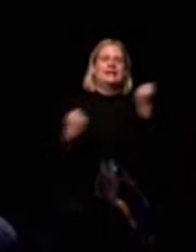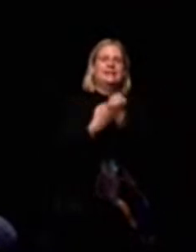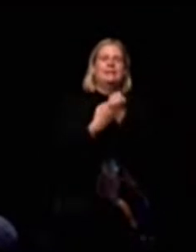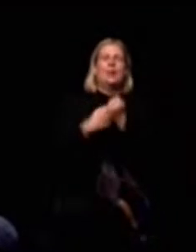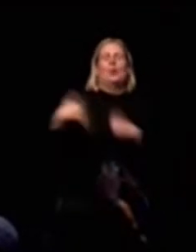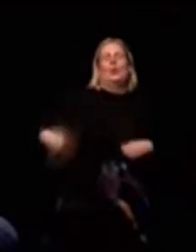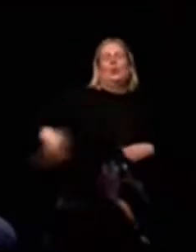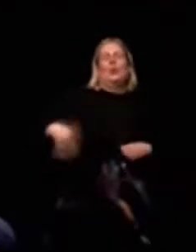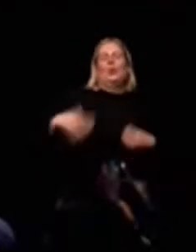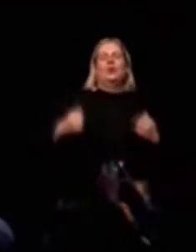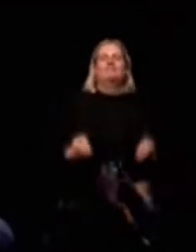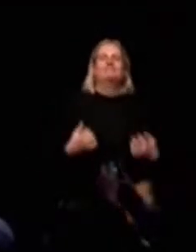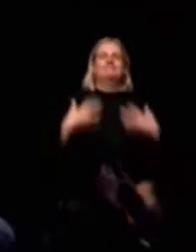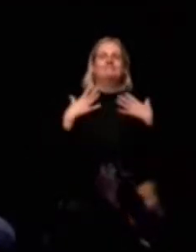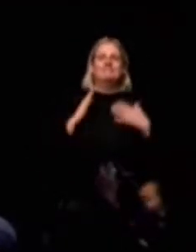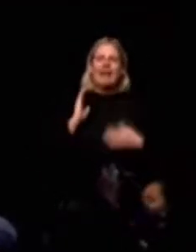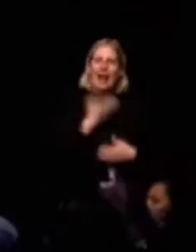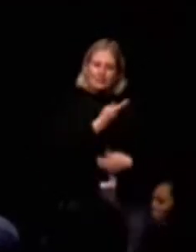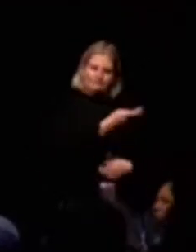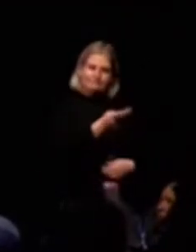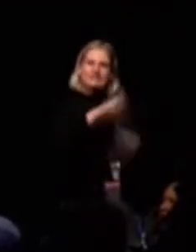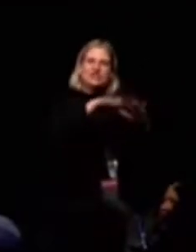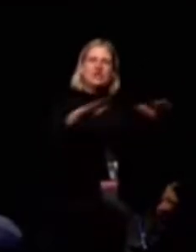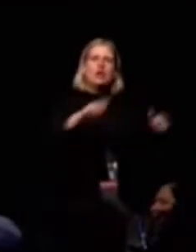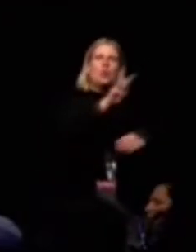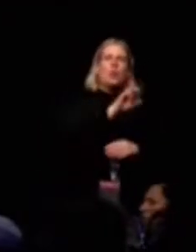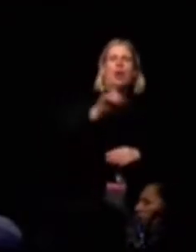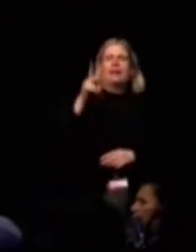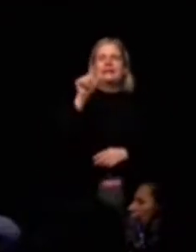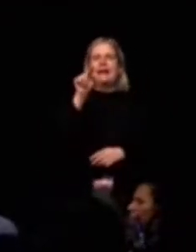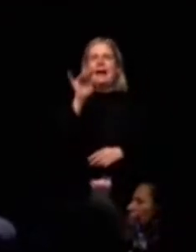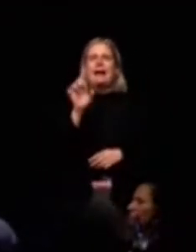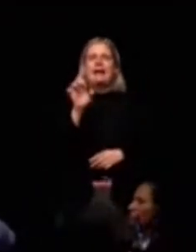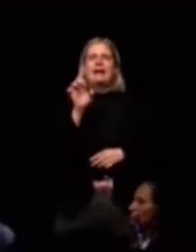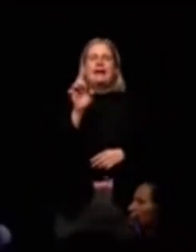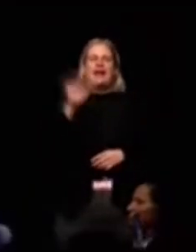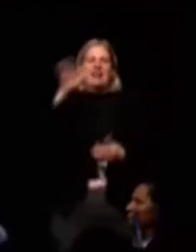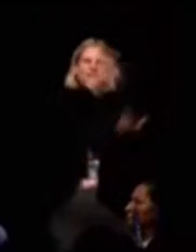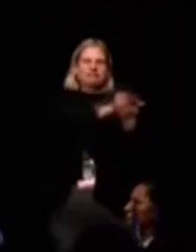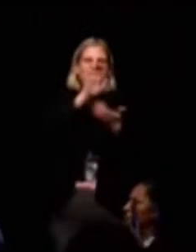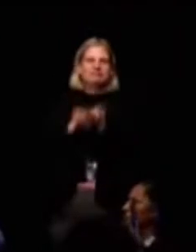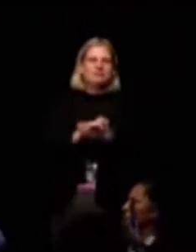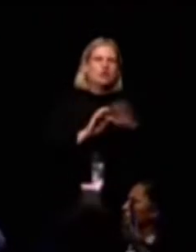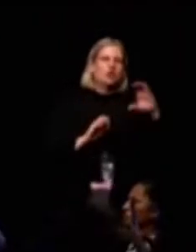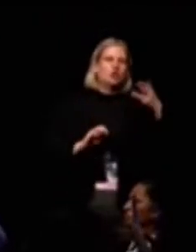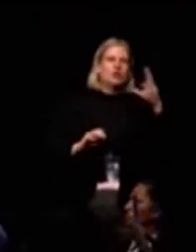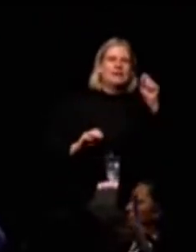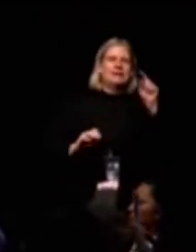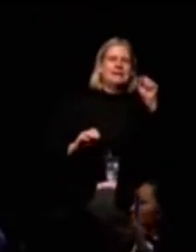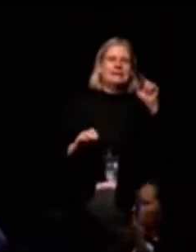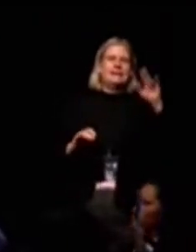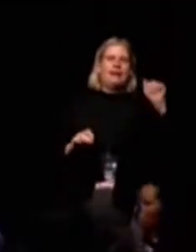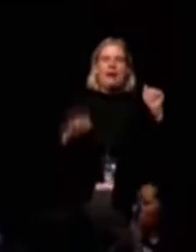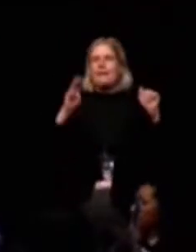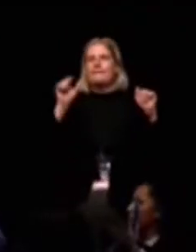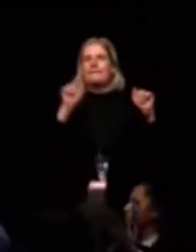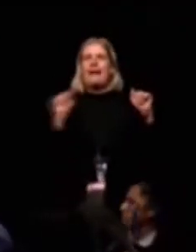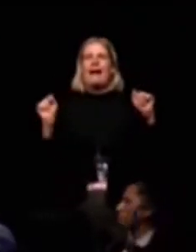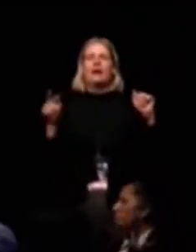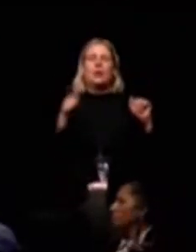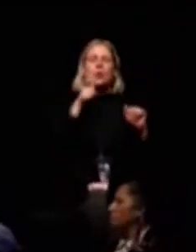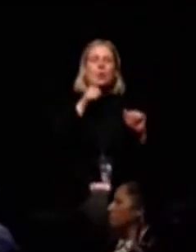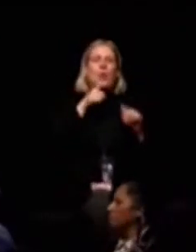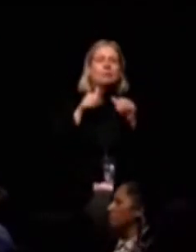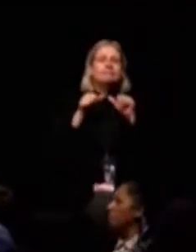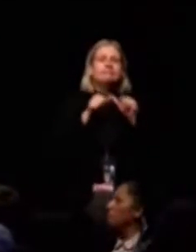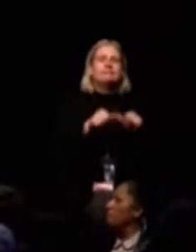wings, and our children Will and Katie and their spouses Christina and Matt, who've endured my absences with nothing but love